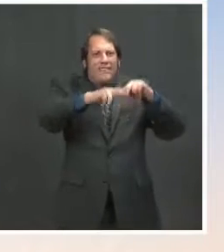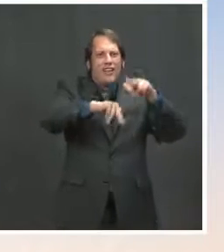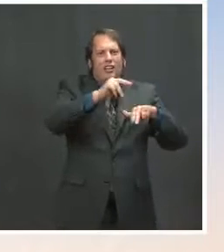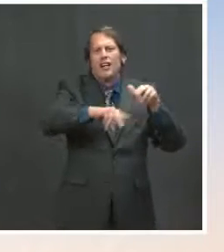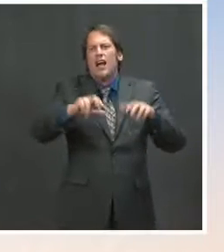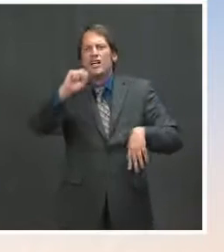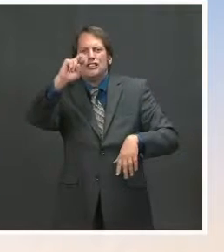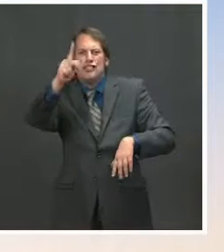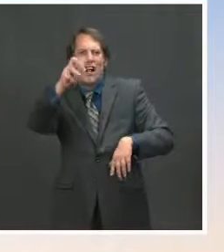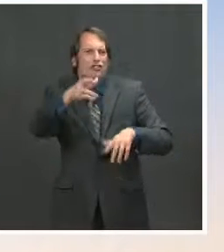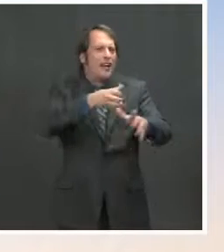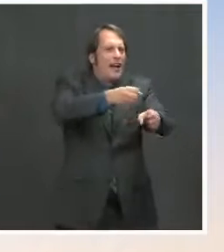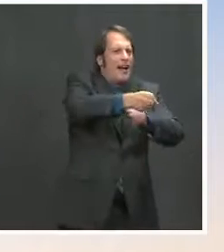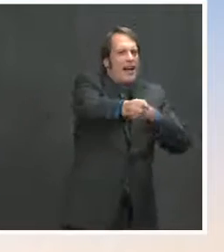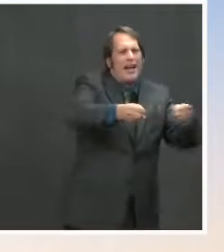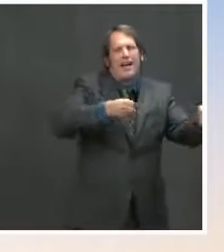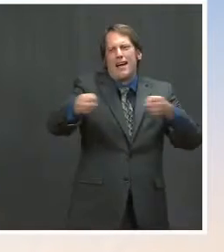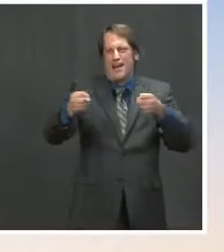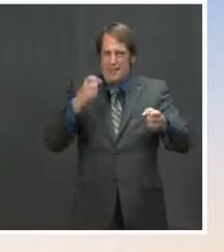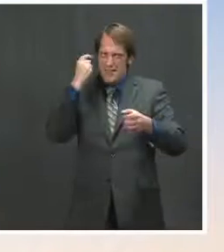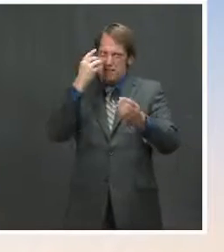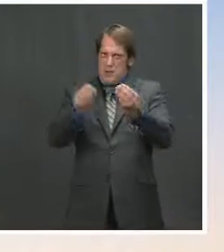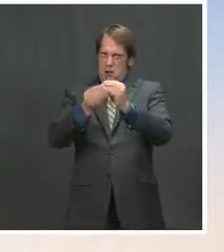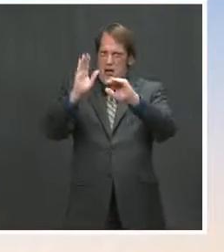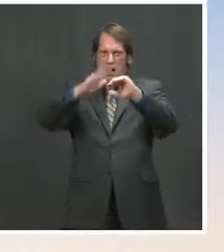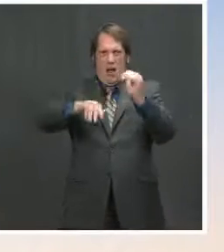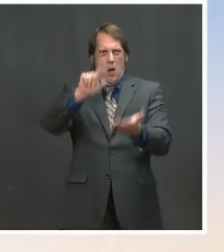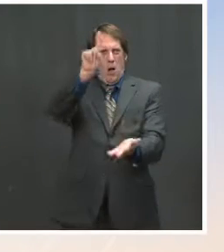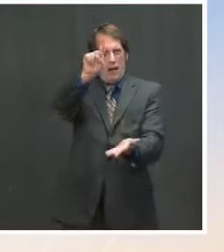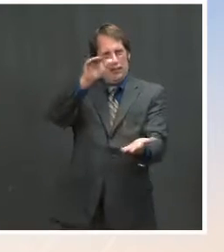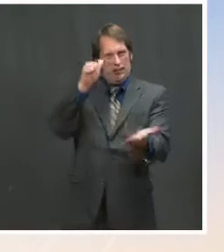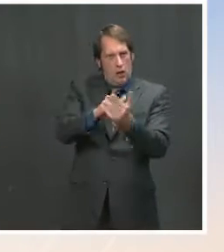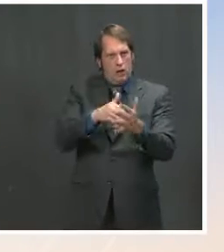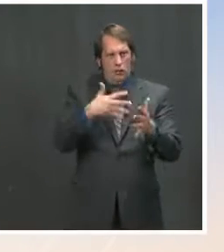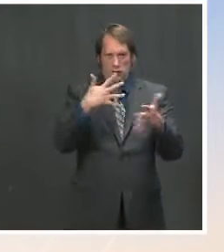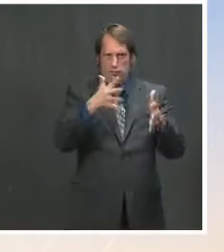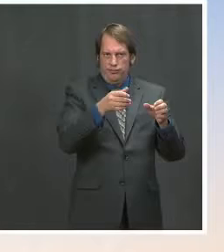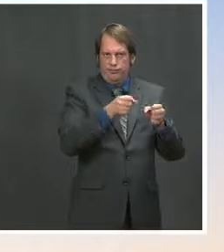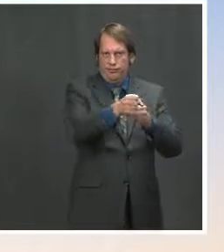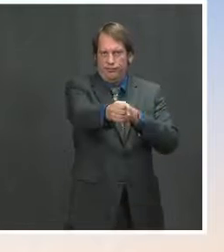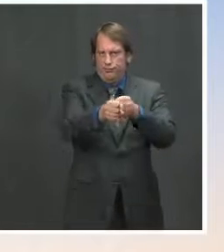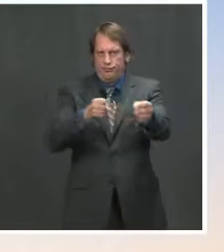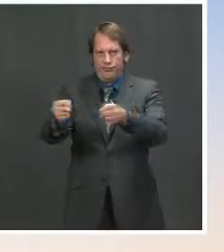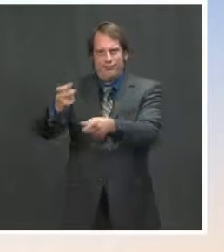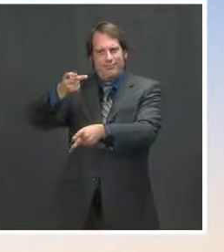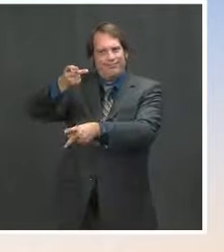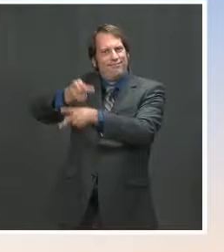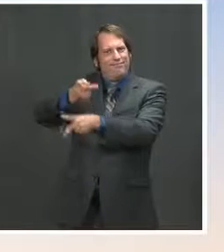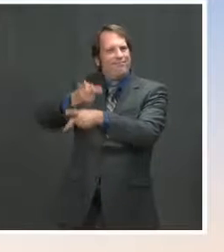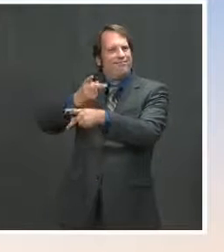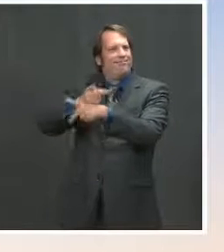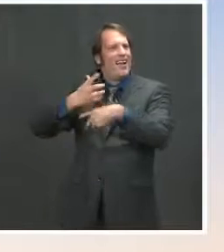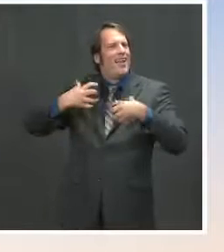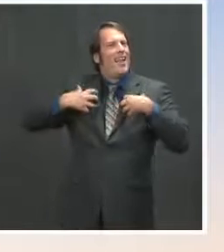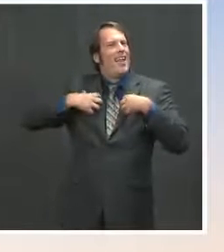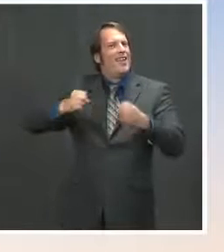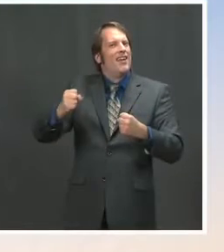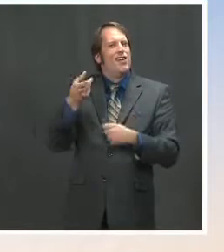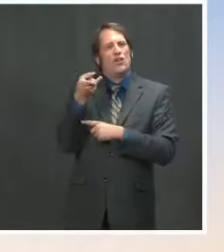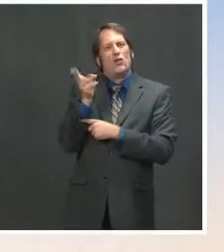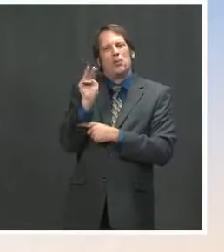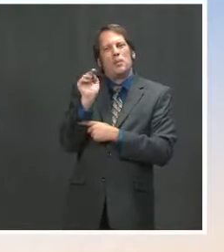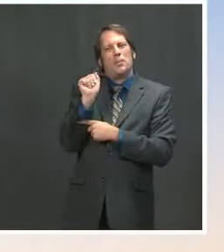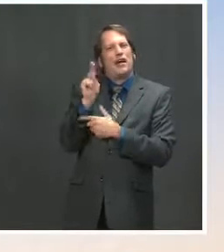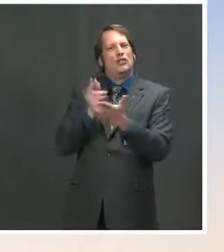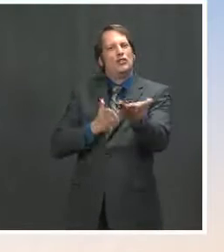unaccompanied minors were transferred out of CBP facilities and into the care of Health and Human Services just this weekend. We still have a lot of